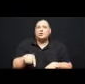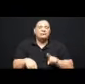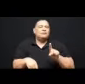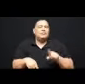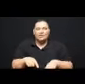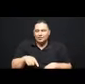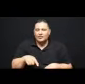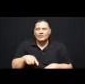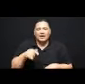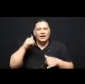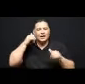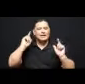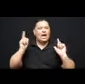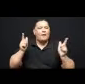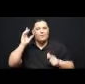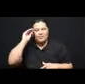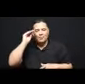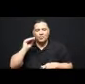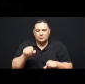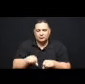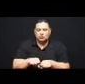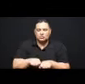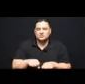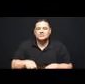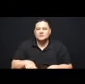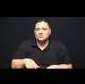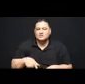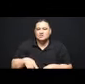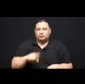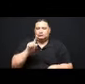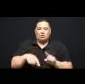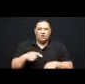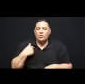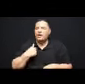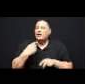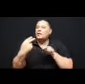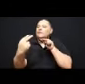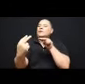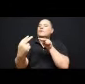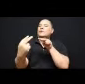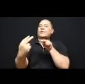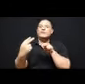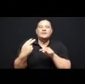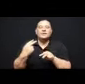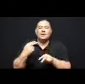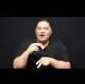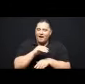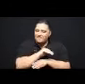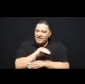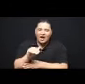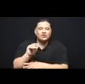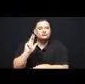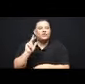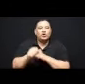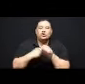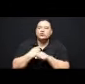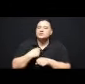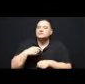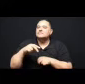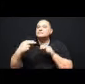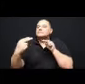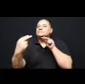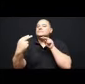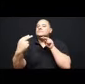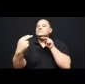other across the gulch, night after night for 23 years. We spoke sometimes,